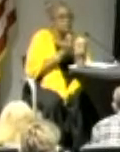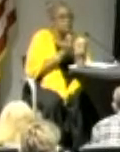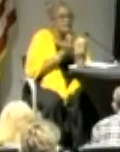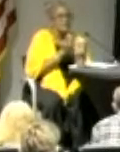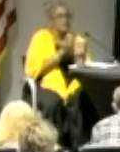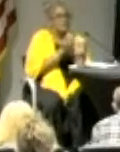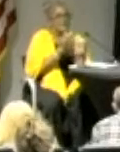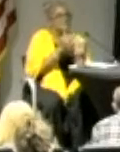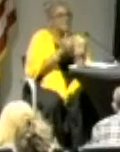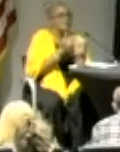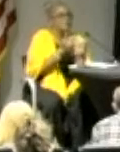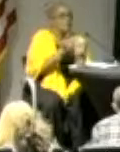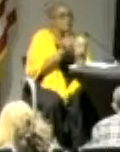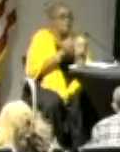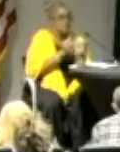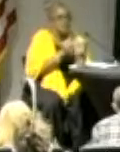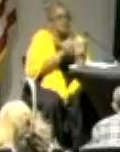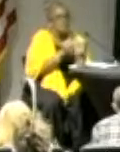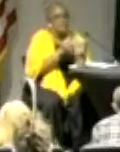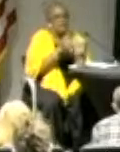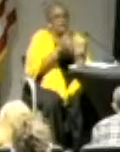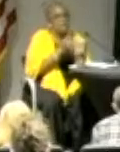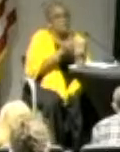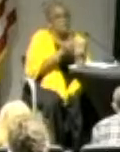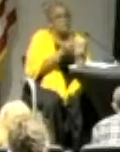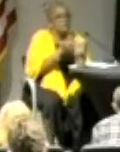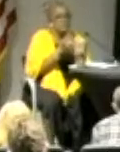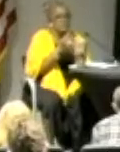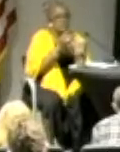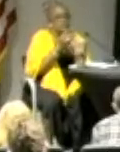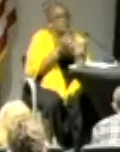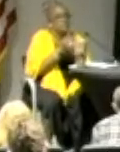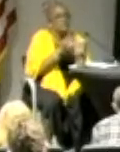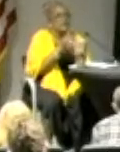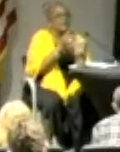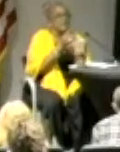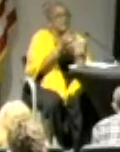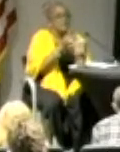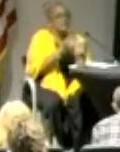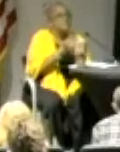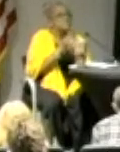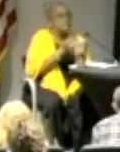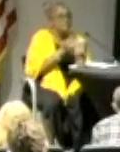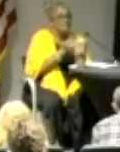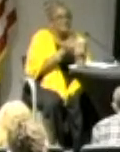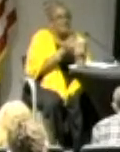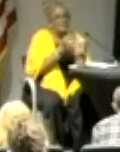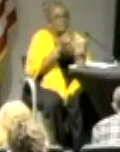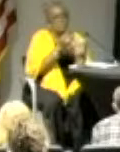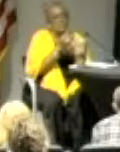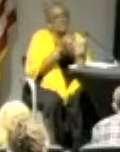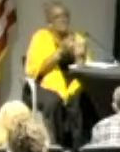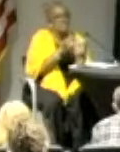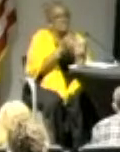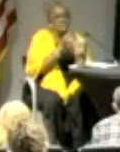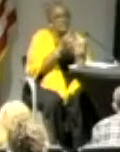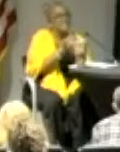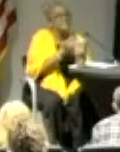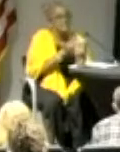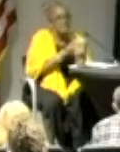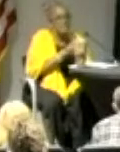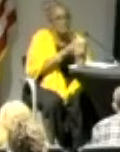who do that. That is not our primary mission. Our primary mission is to provide teaching and to provide